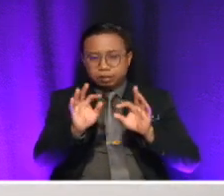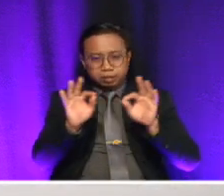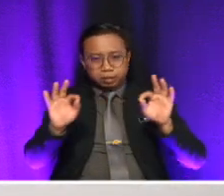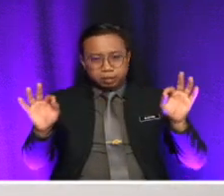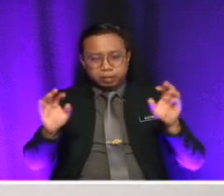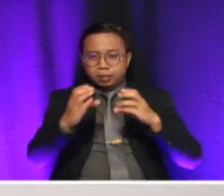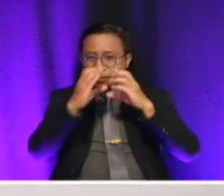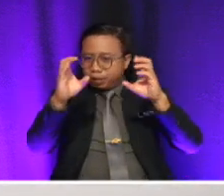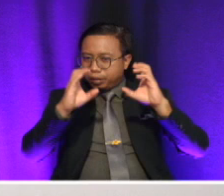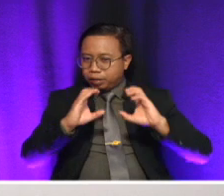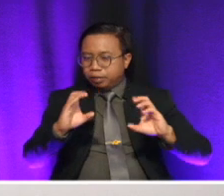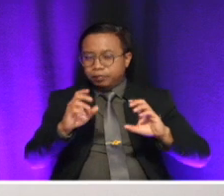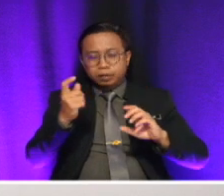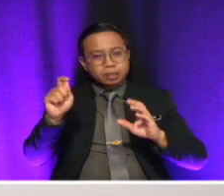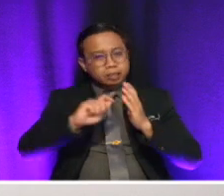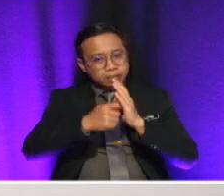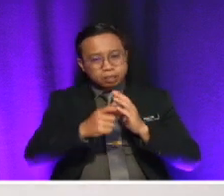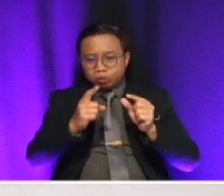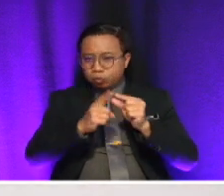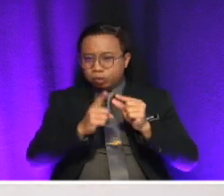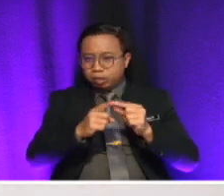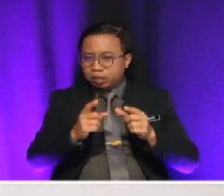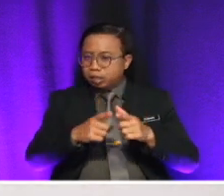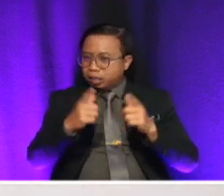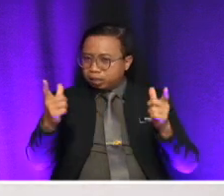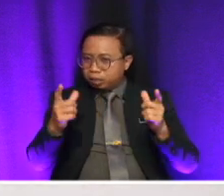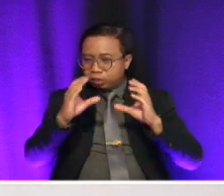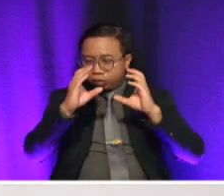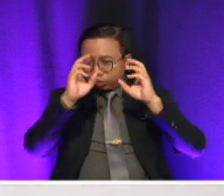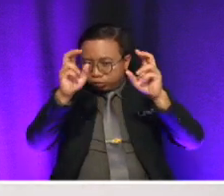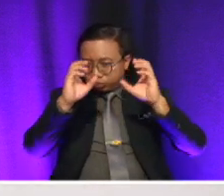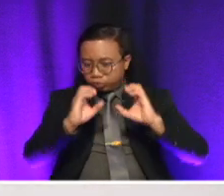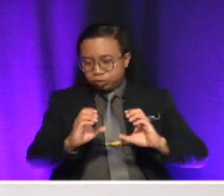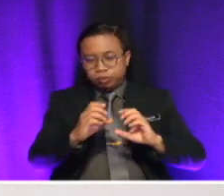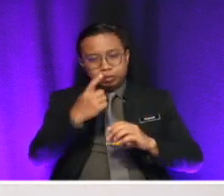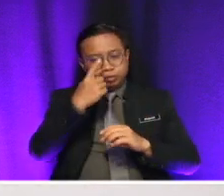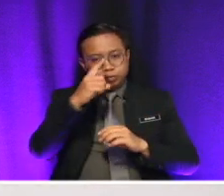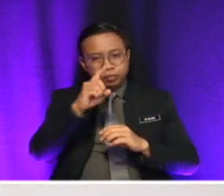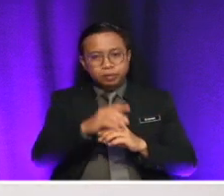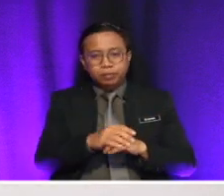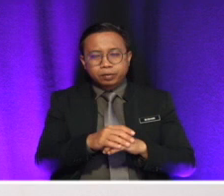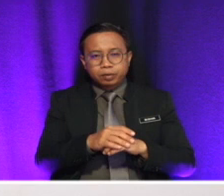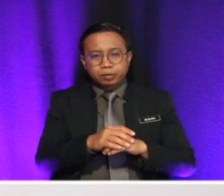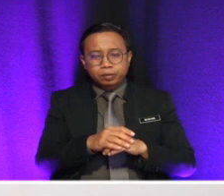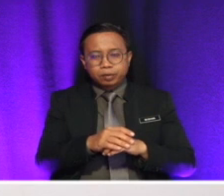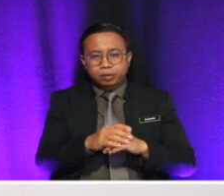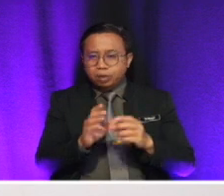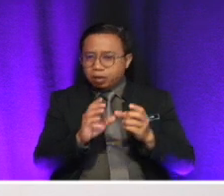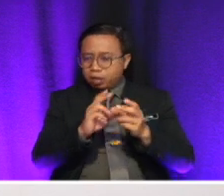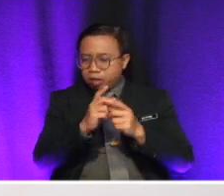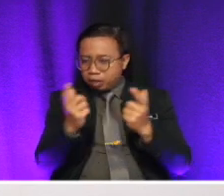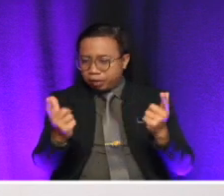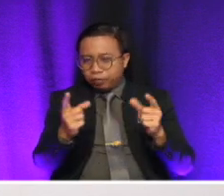paragraph, the keyword is another solution, which shows that something that contrasts about the